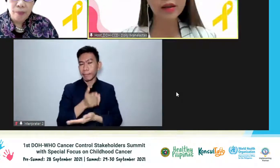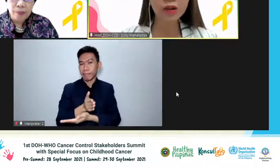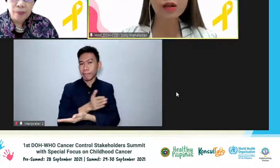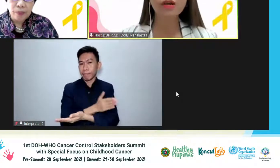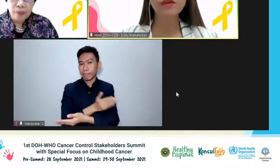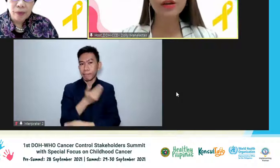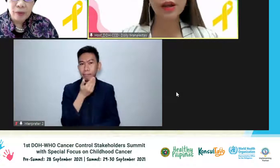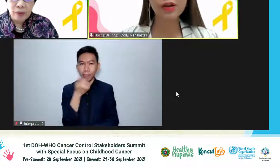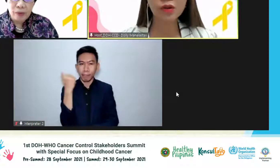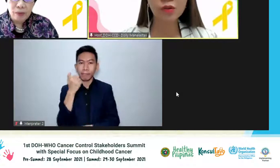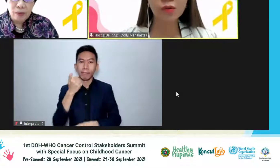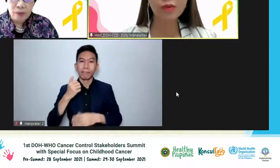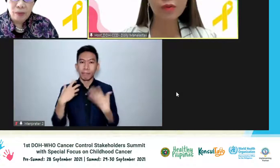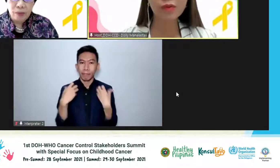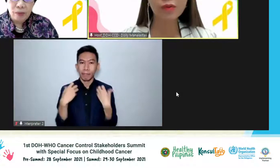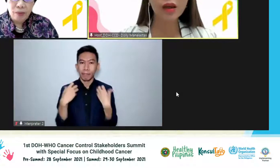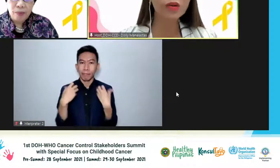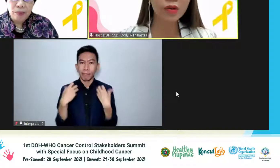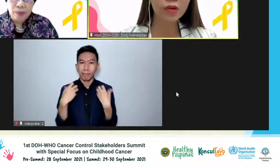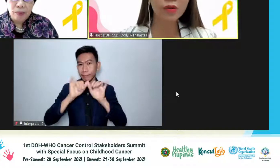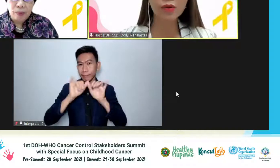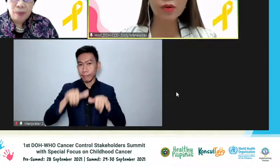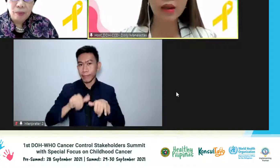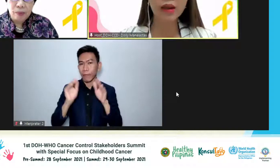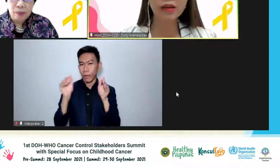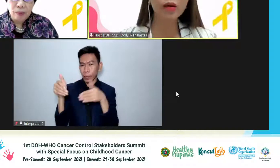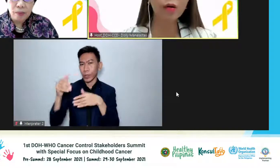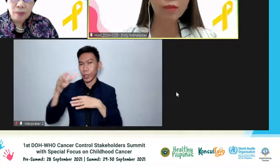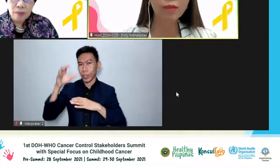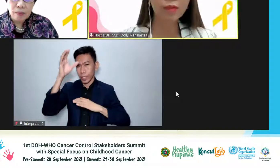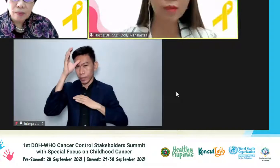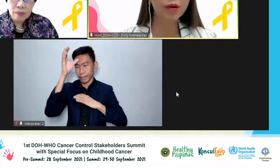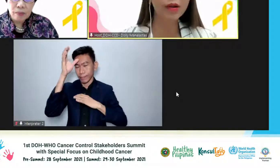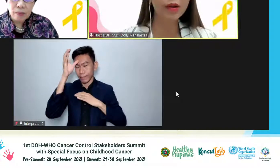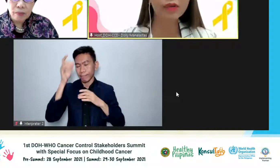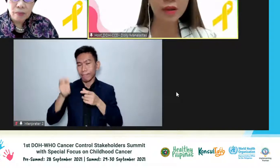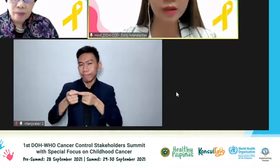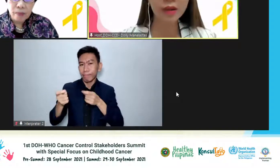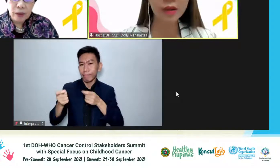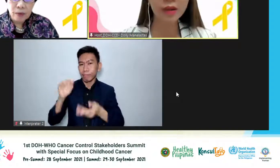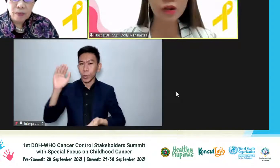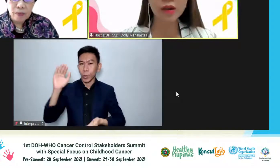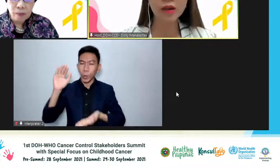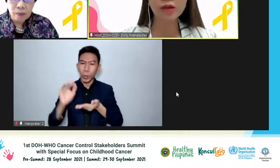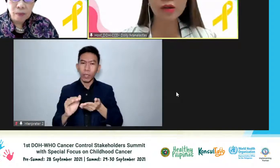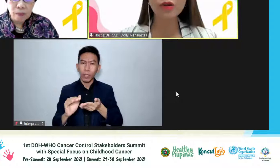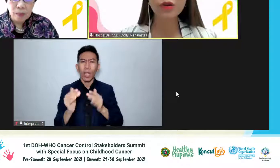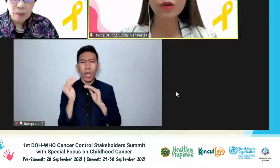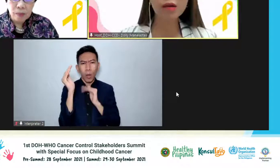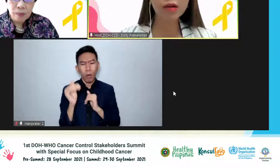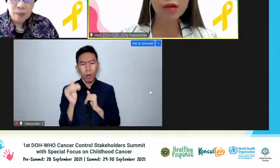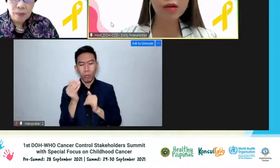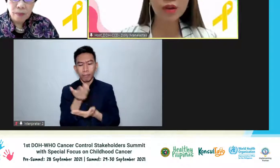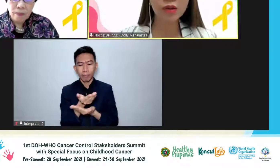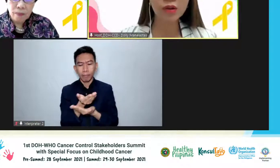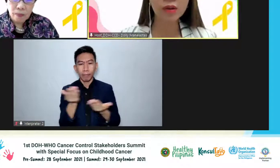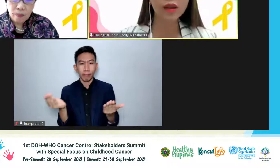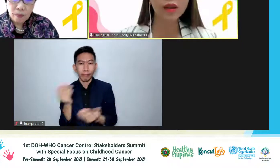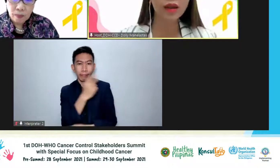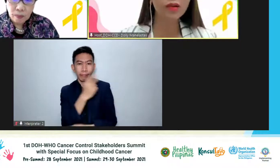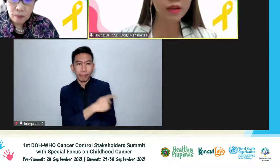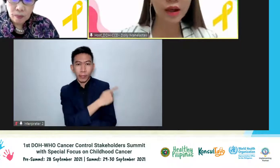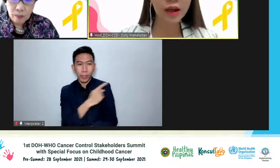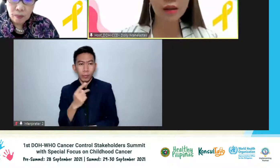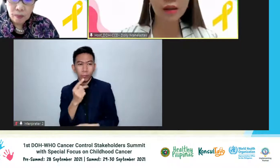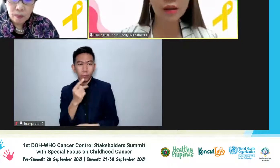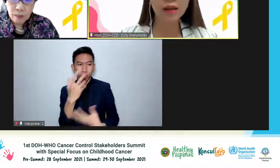for cancer control. It is also true that the hope from our beloved patients should be our motivation and driving